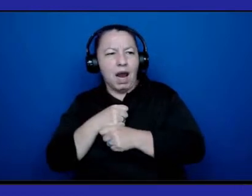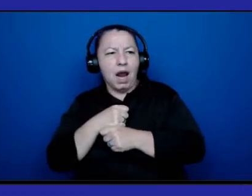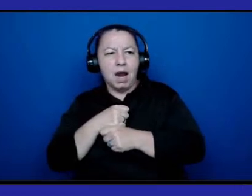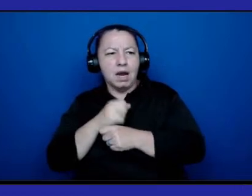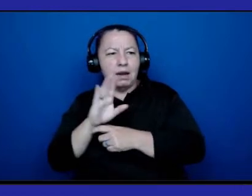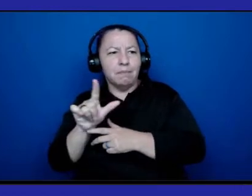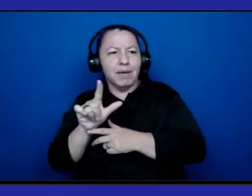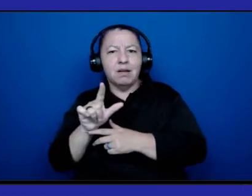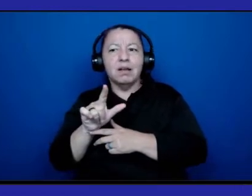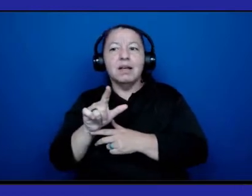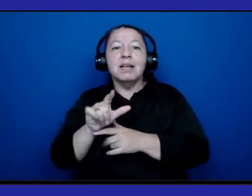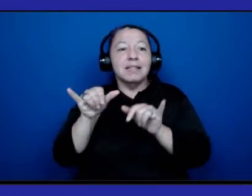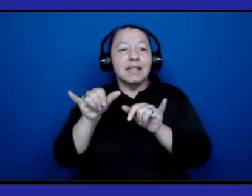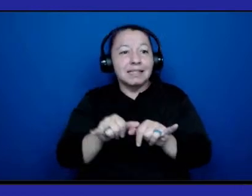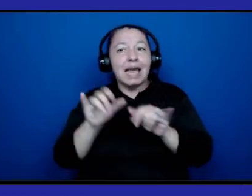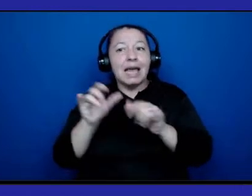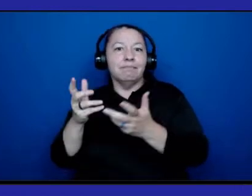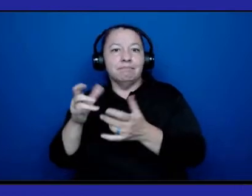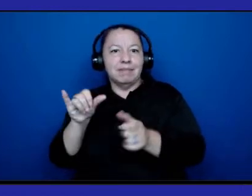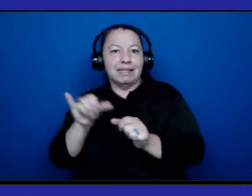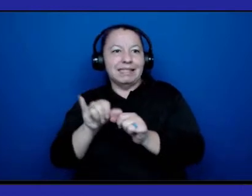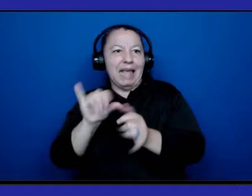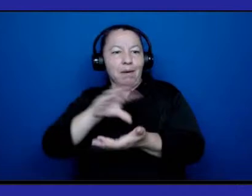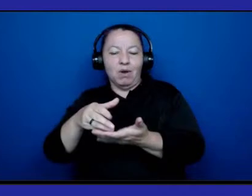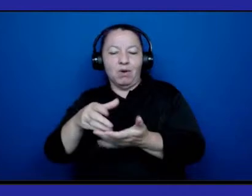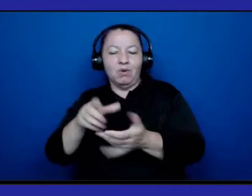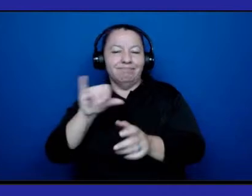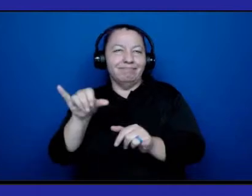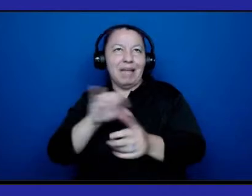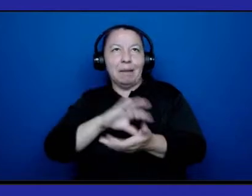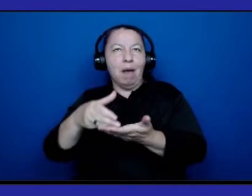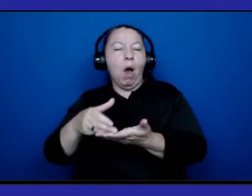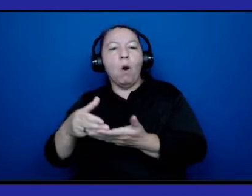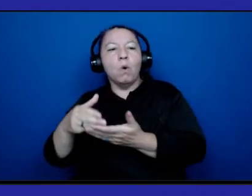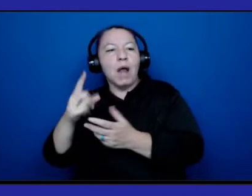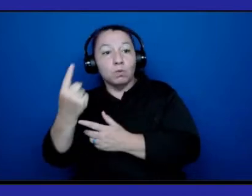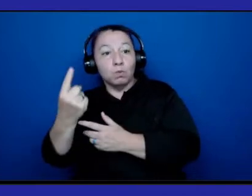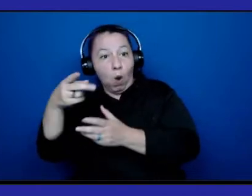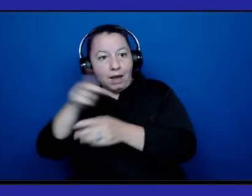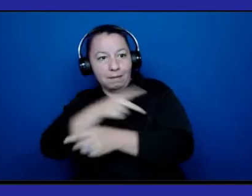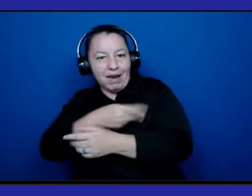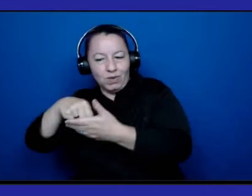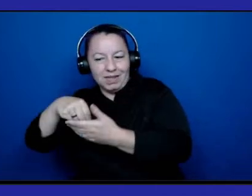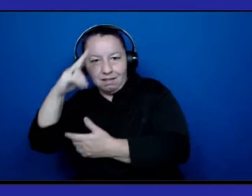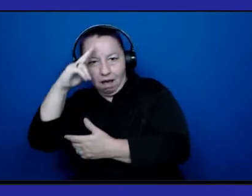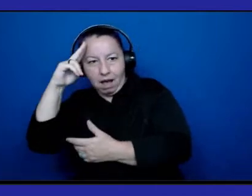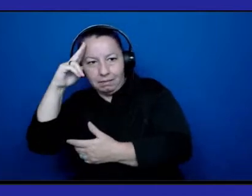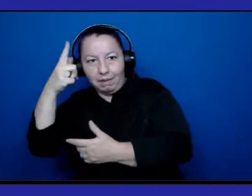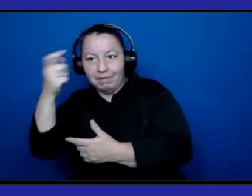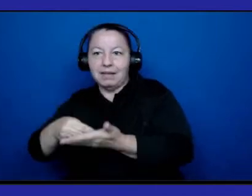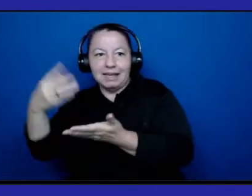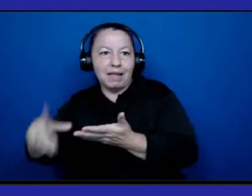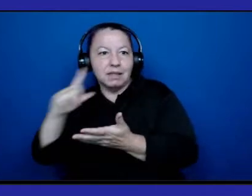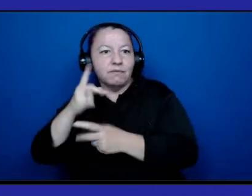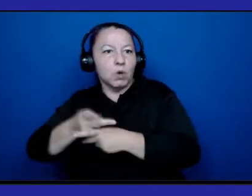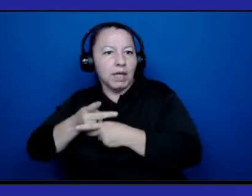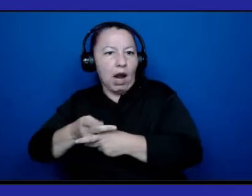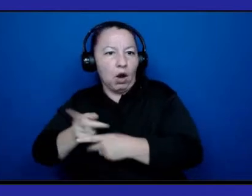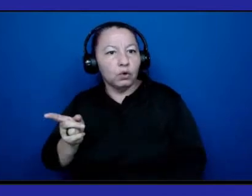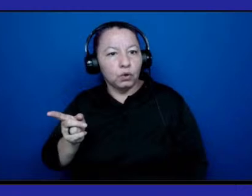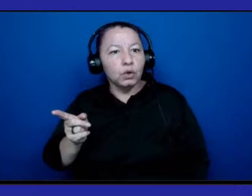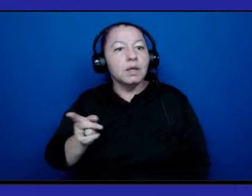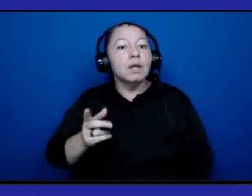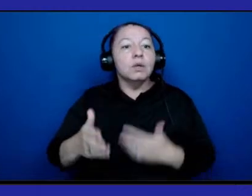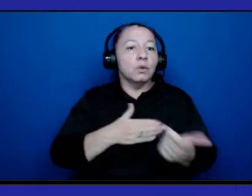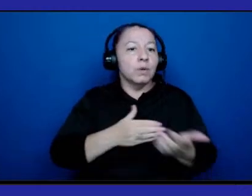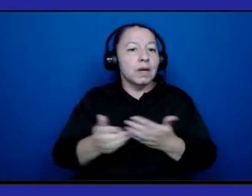the hospital, right? Because hospitals are, so expensive, the care. And even if you qualify,